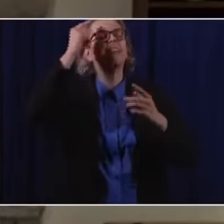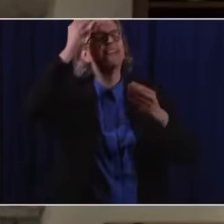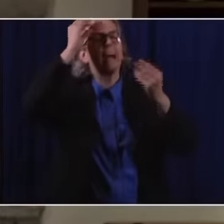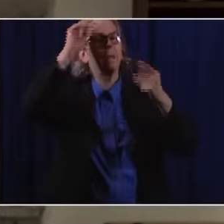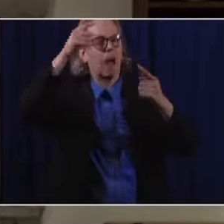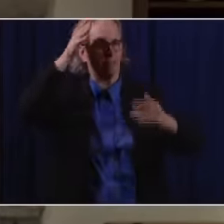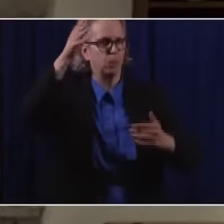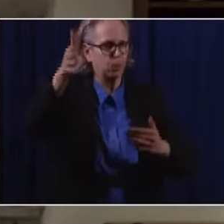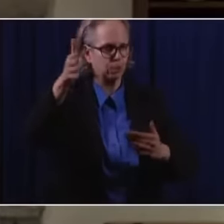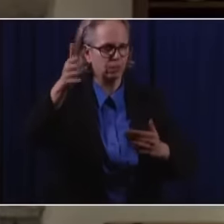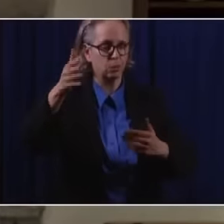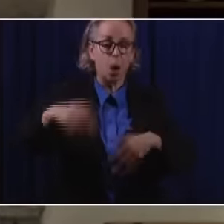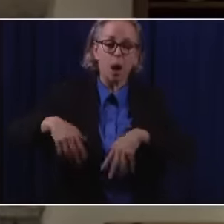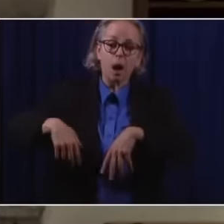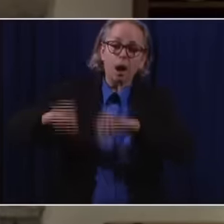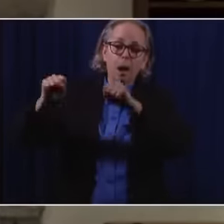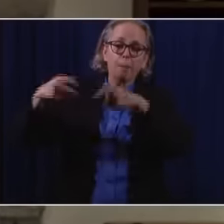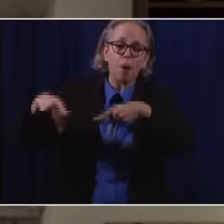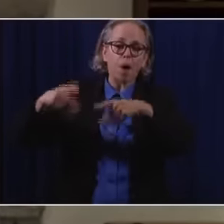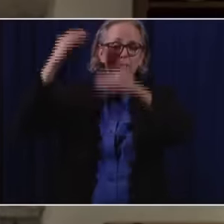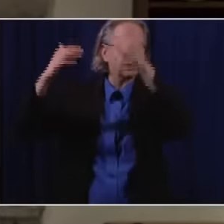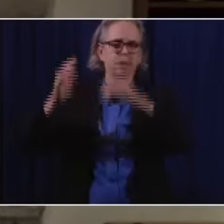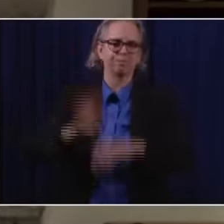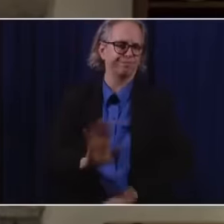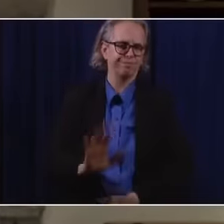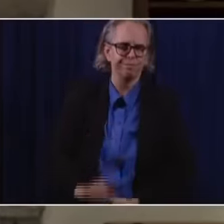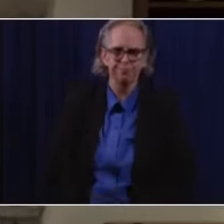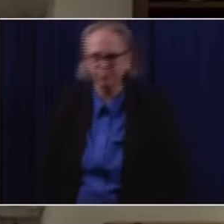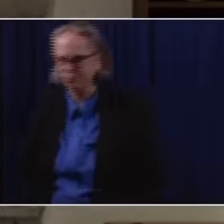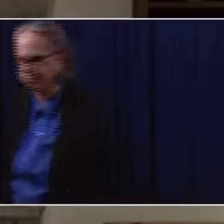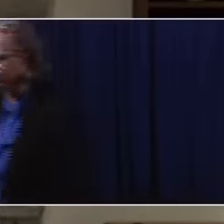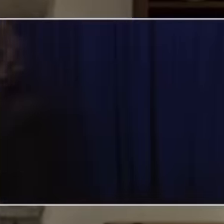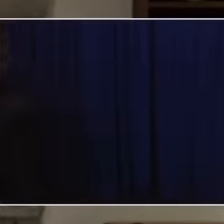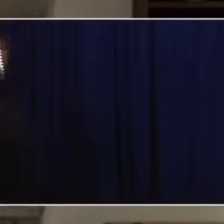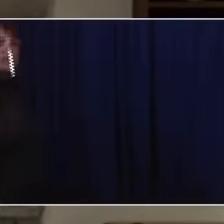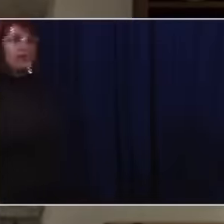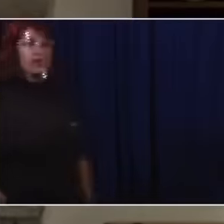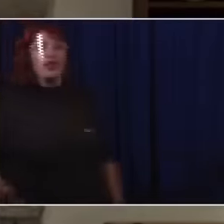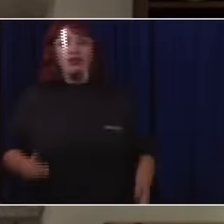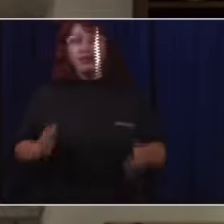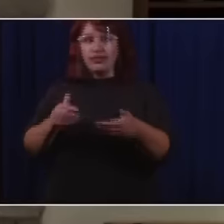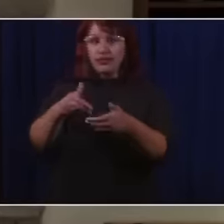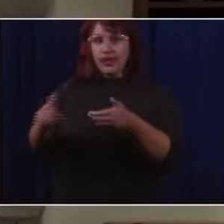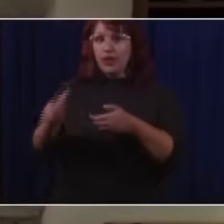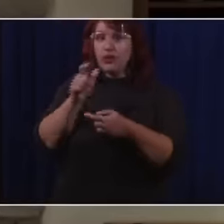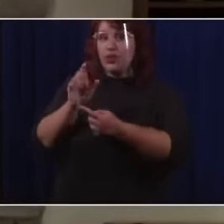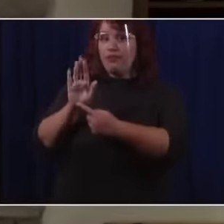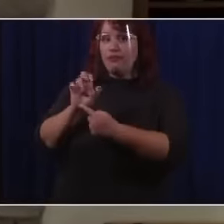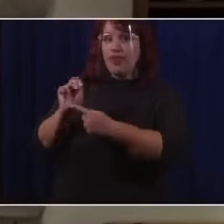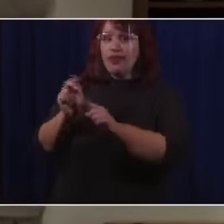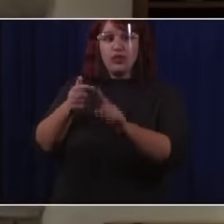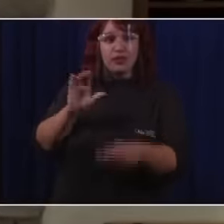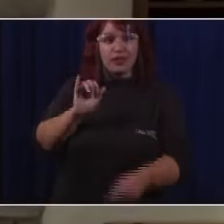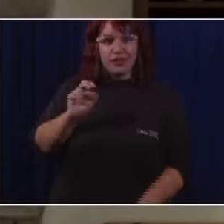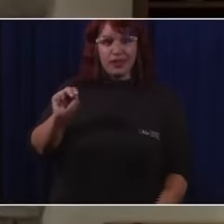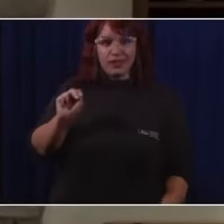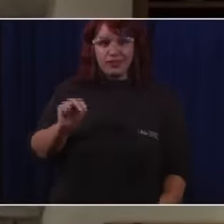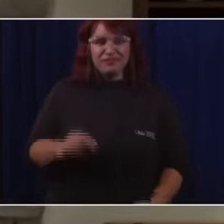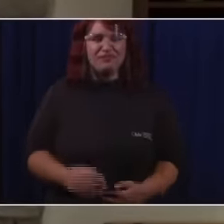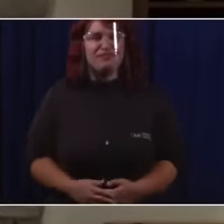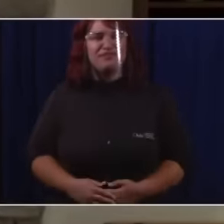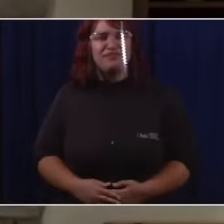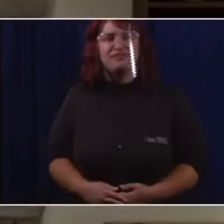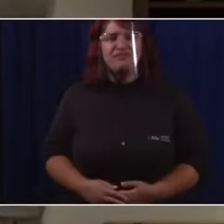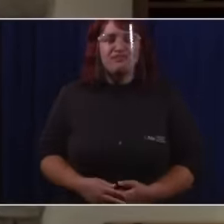Next question is from Ben Schwartz at WCPO in Cincinnati. Hey, Ben. Hi, Governor.